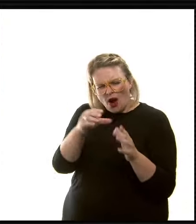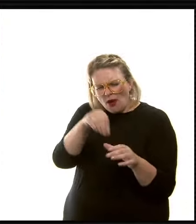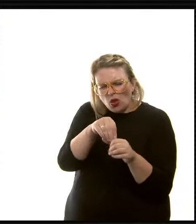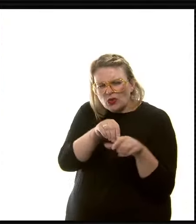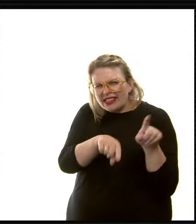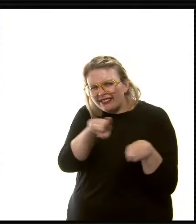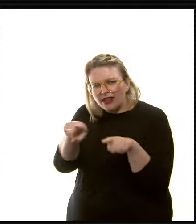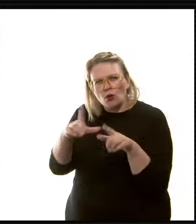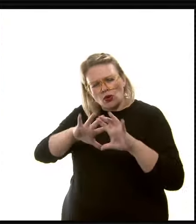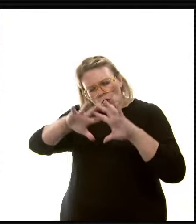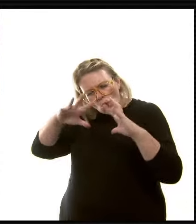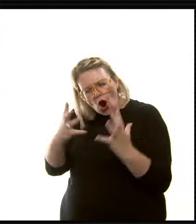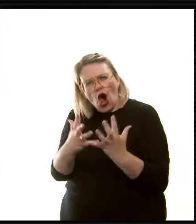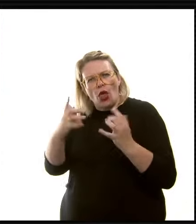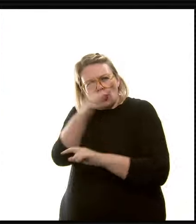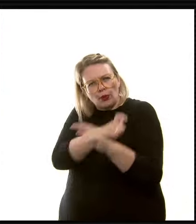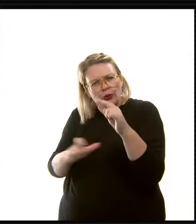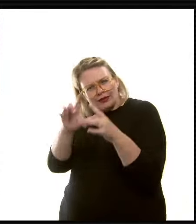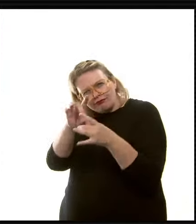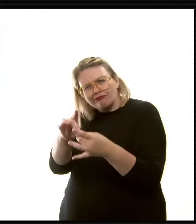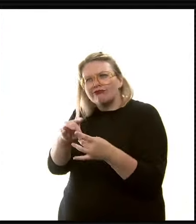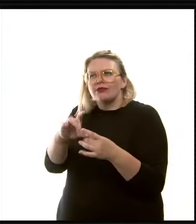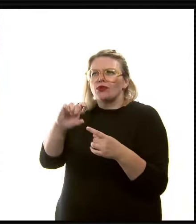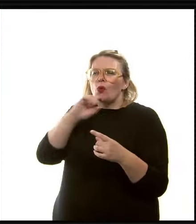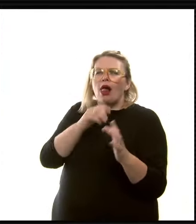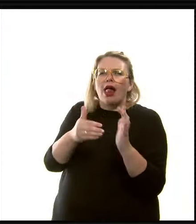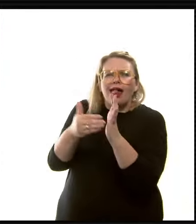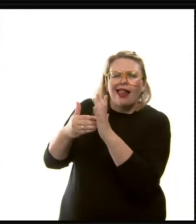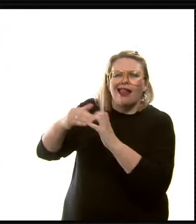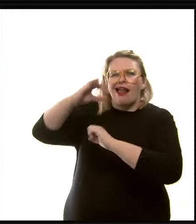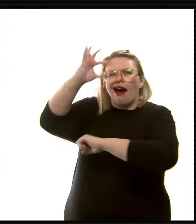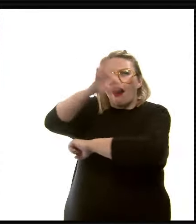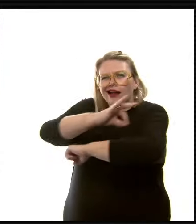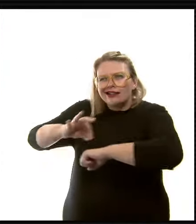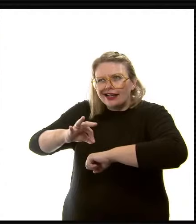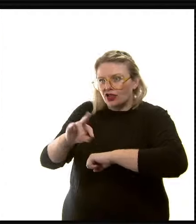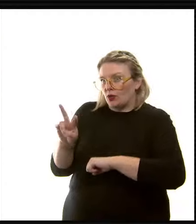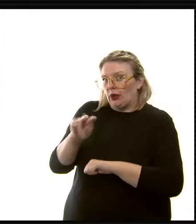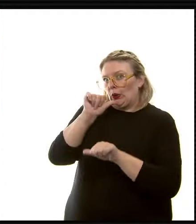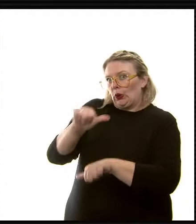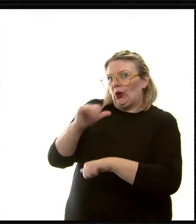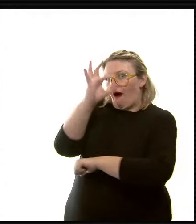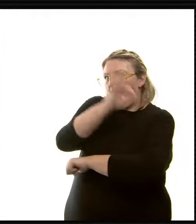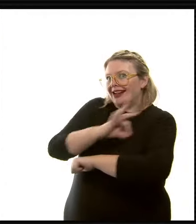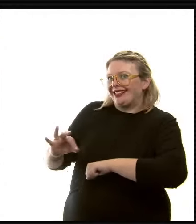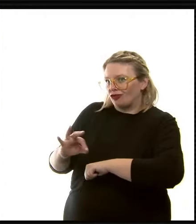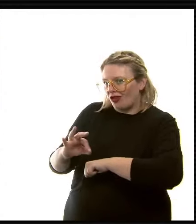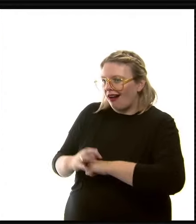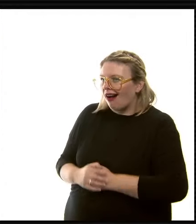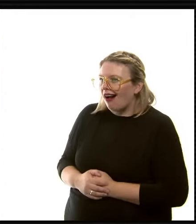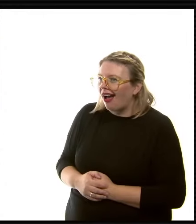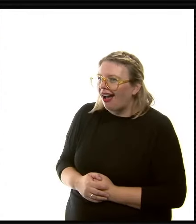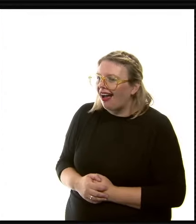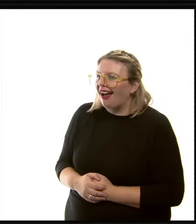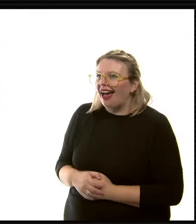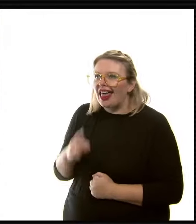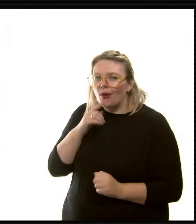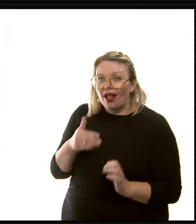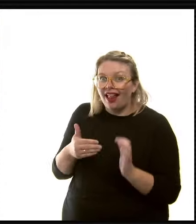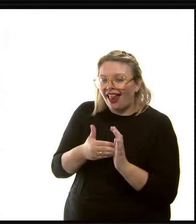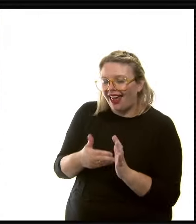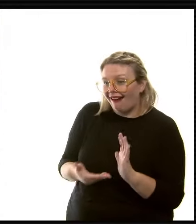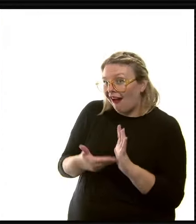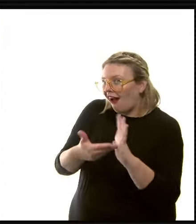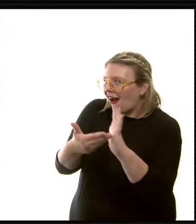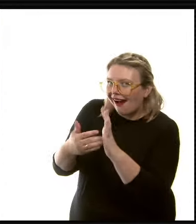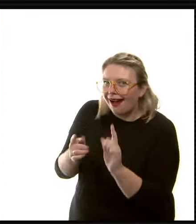global community, right? So, we're also going to have some architecture sets. Randall and I love architecture as well. And then he's building something magical for you as well, you